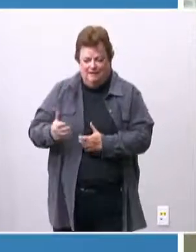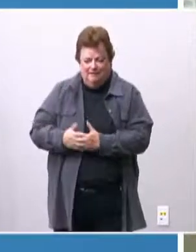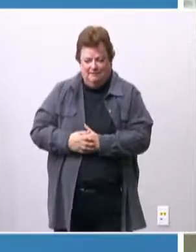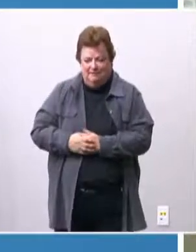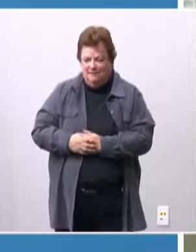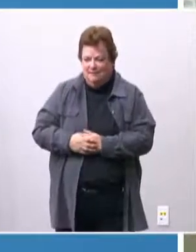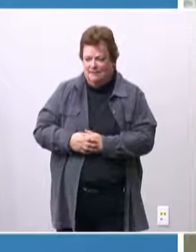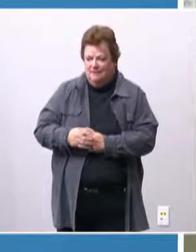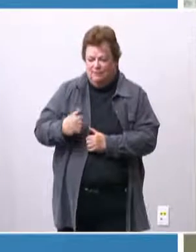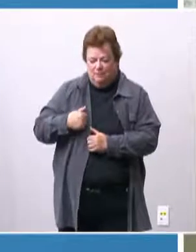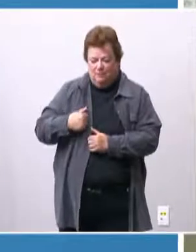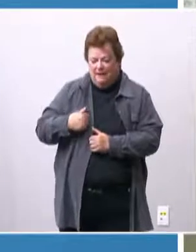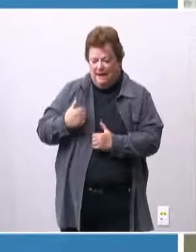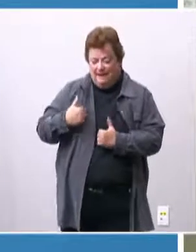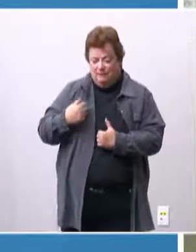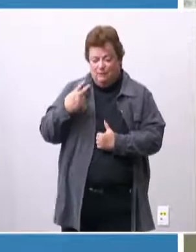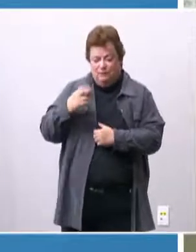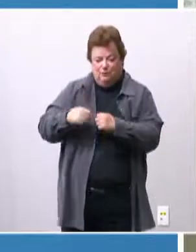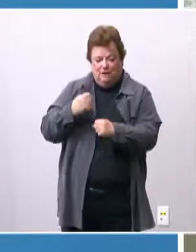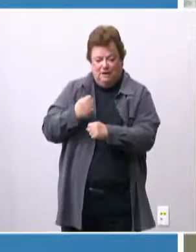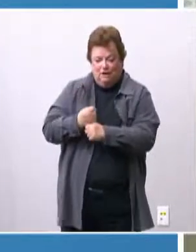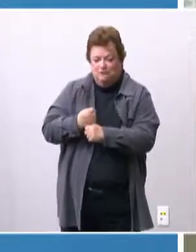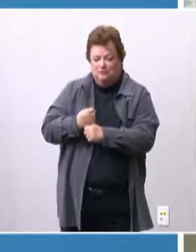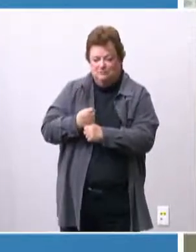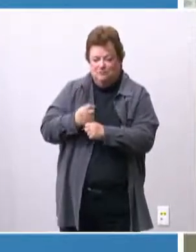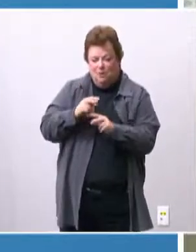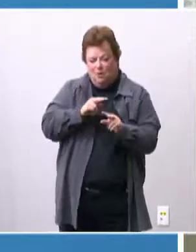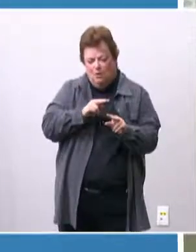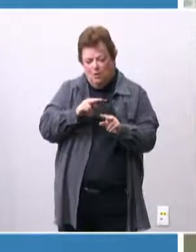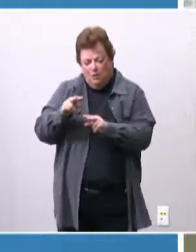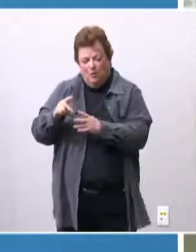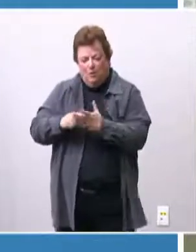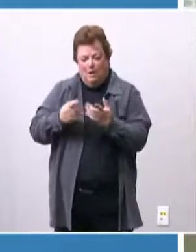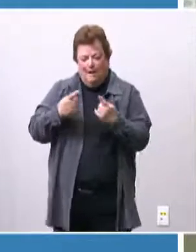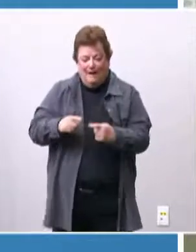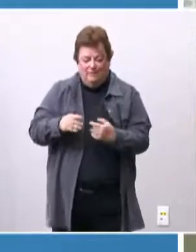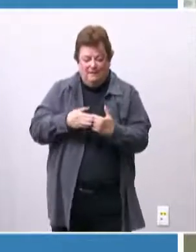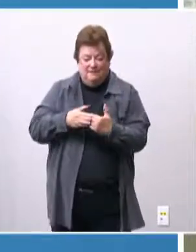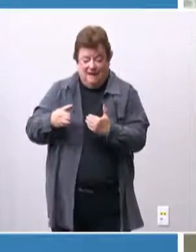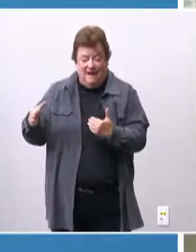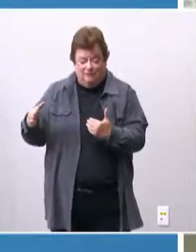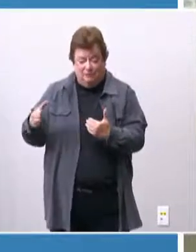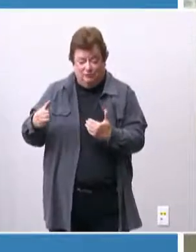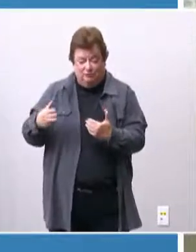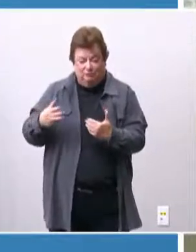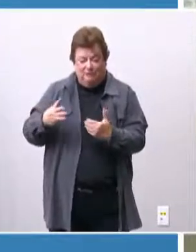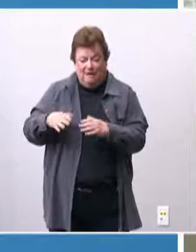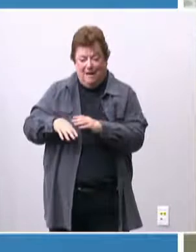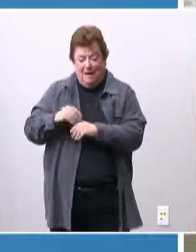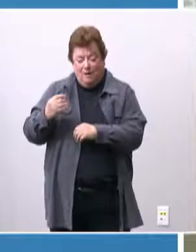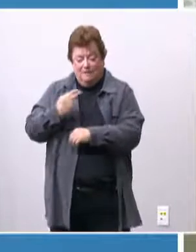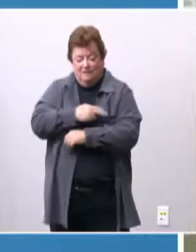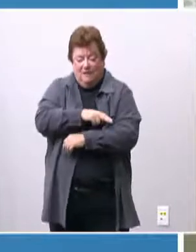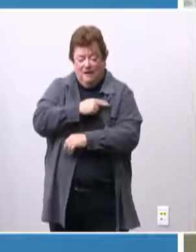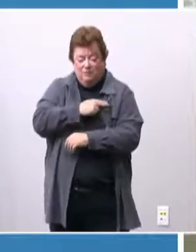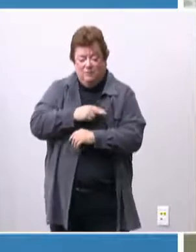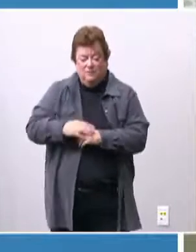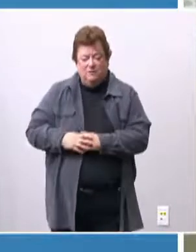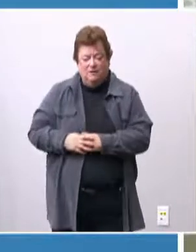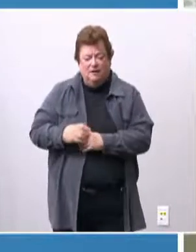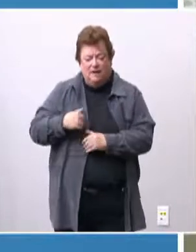on what happens with post-COVID. And so I would just